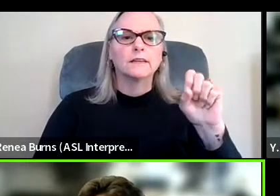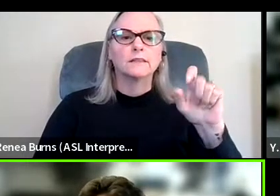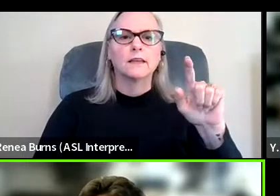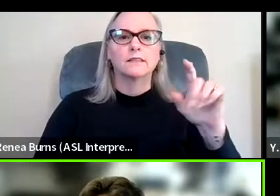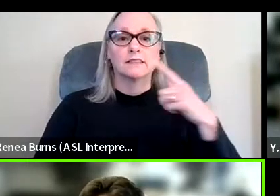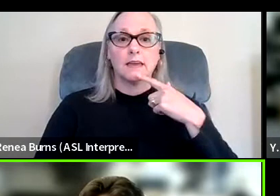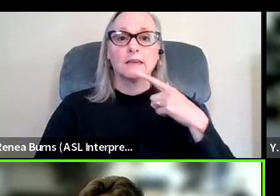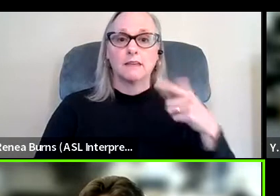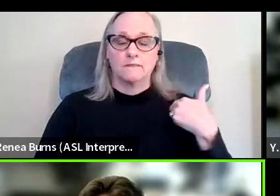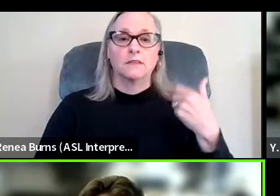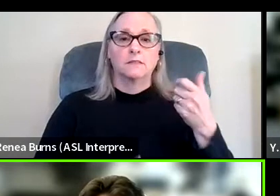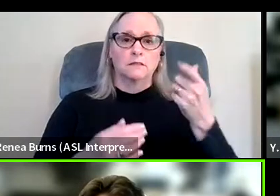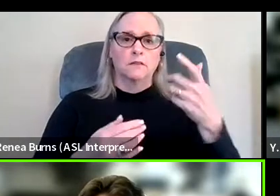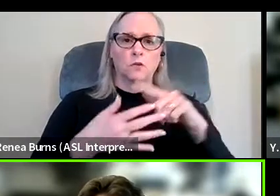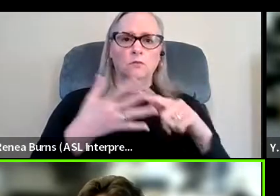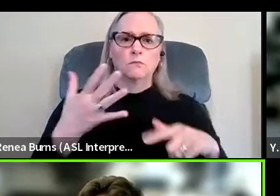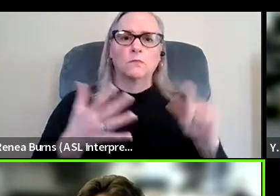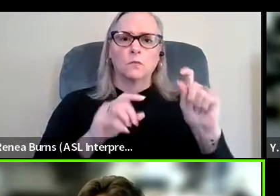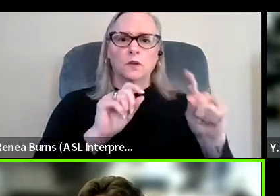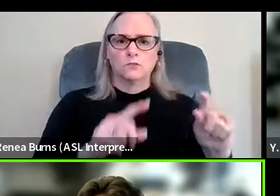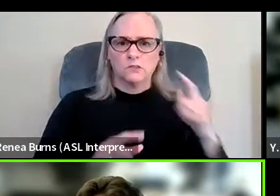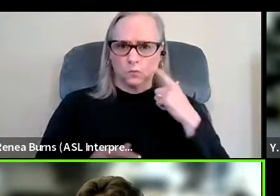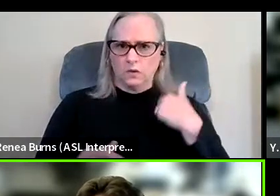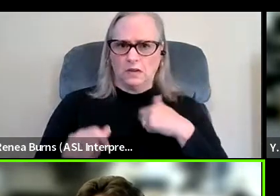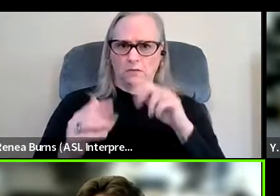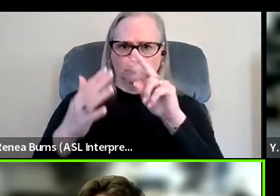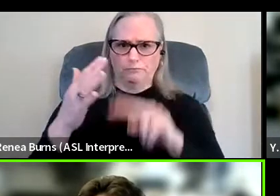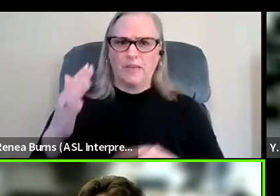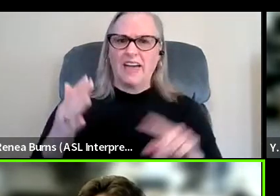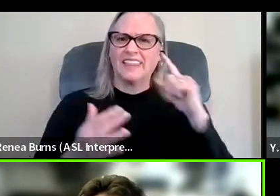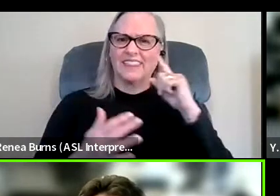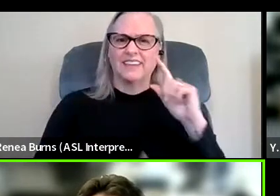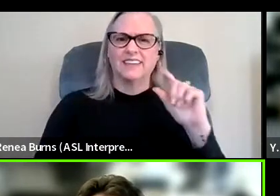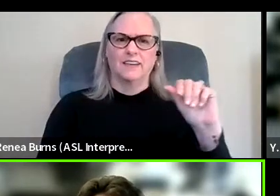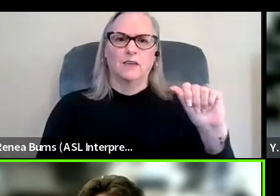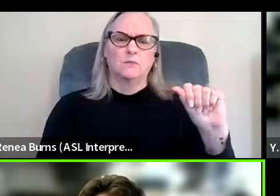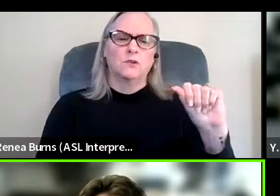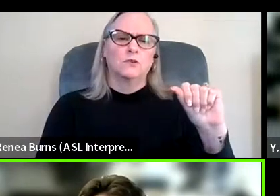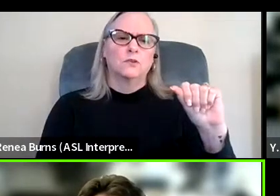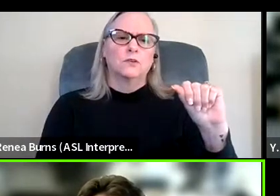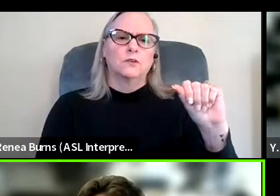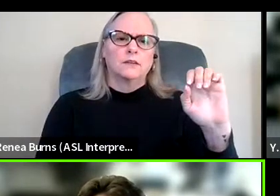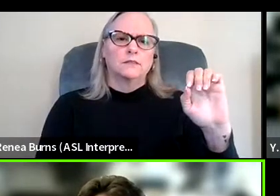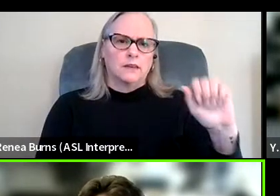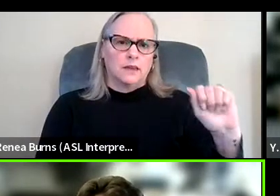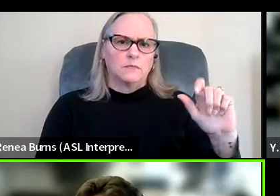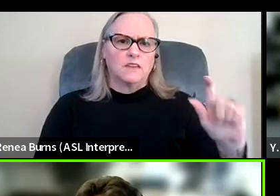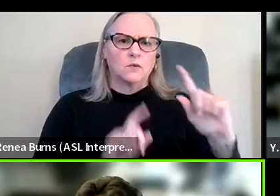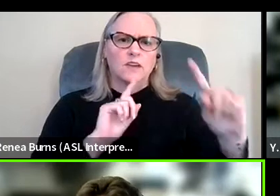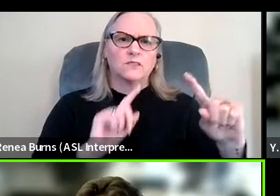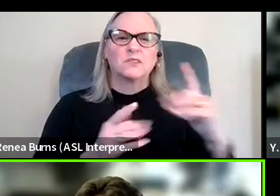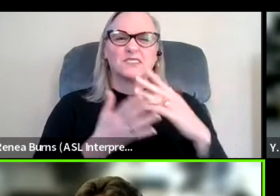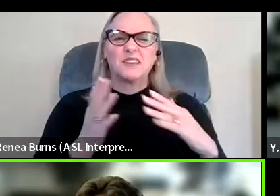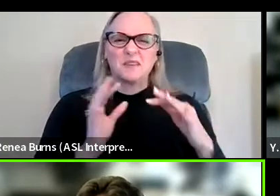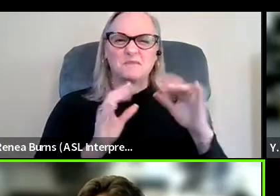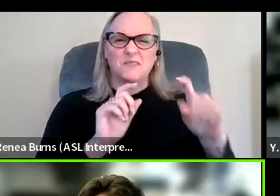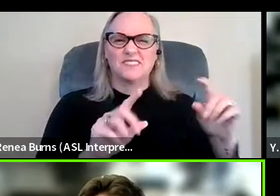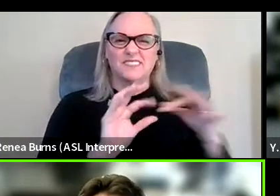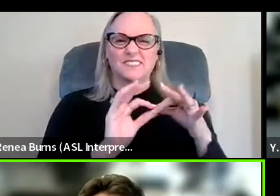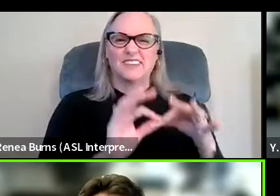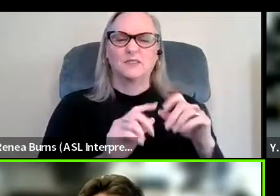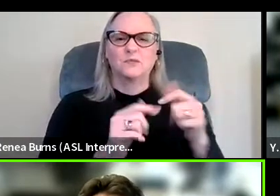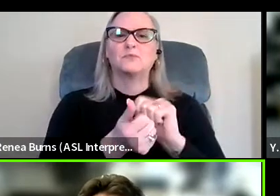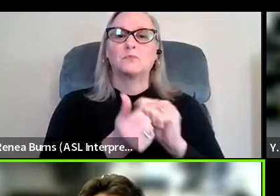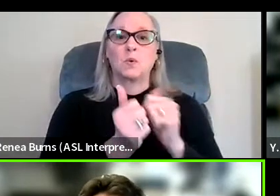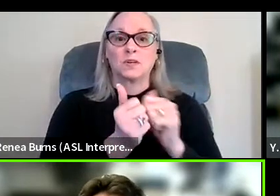run down those. I think the school will probably have to answer some of these. There are a couple in regards to sports, so we could just start at the top.